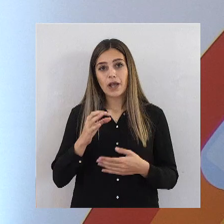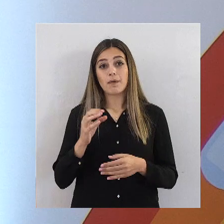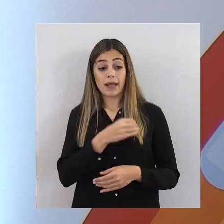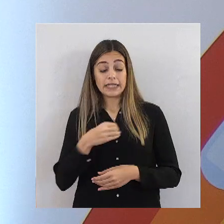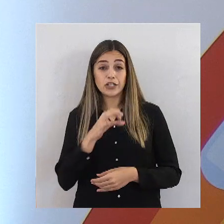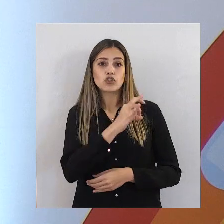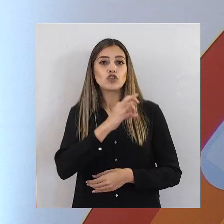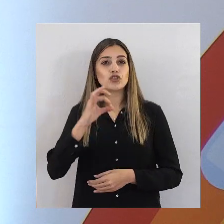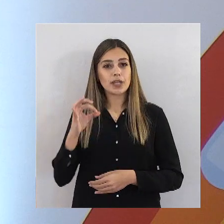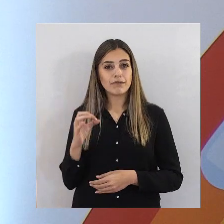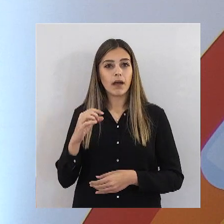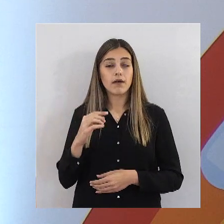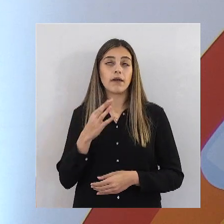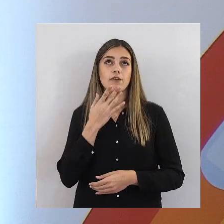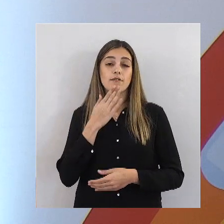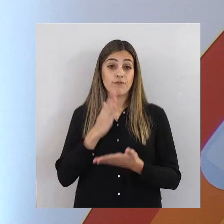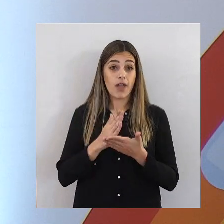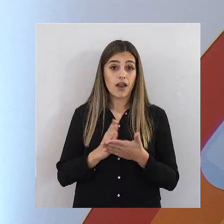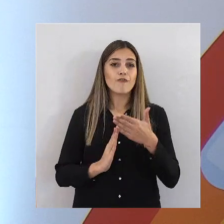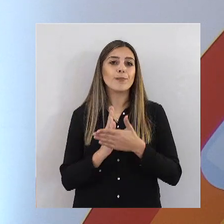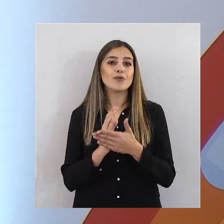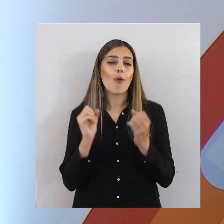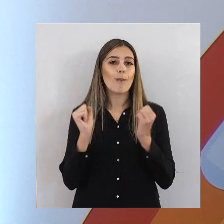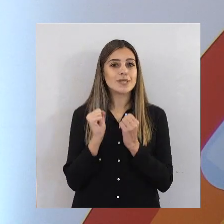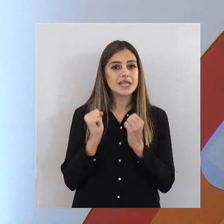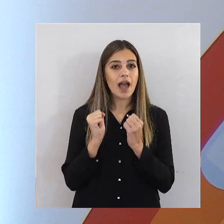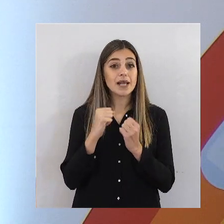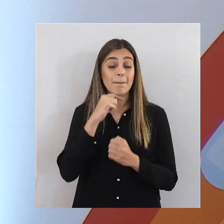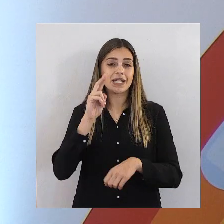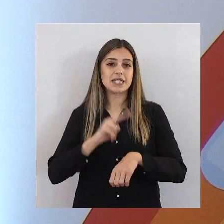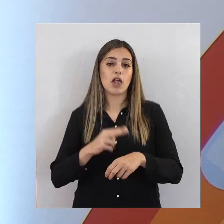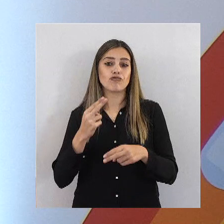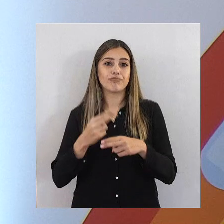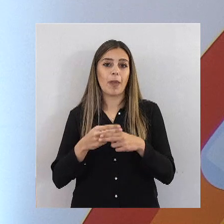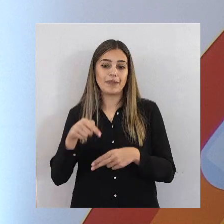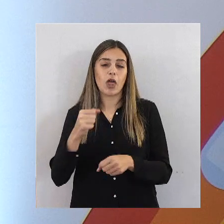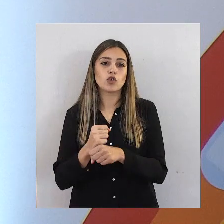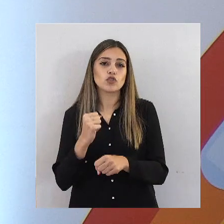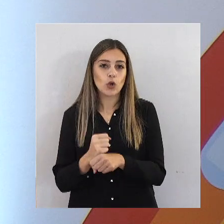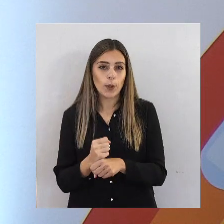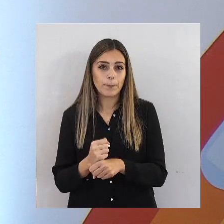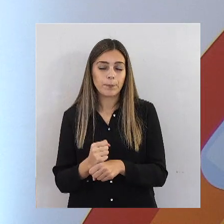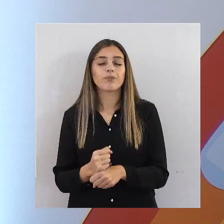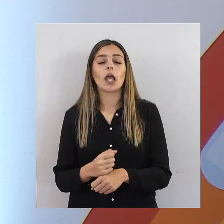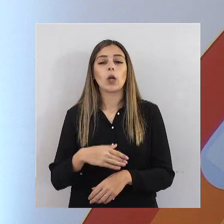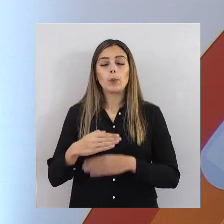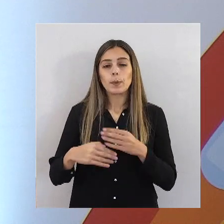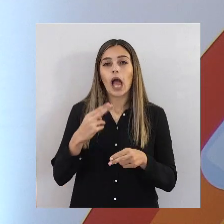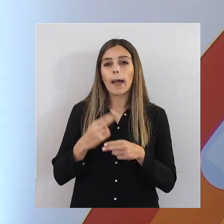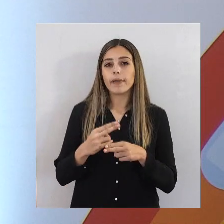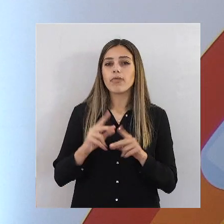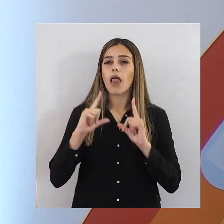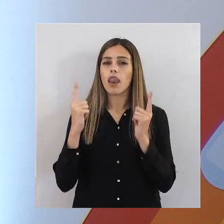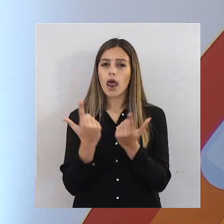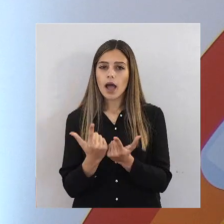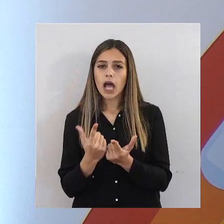anxious and had some fears of not being able to put this all together. As we held meetings with the working group, discussing